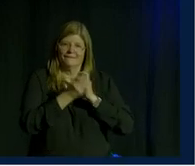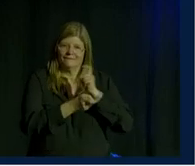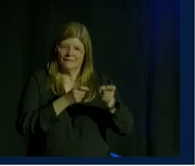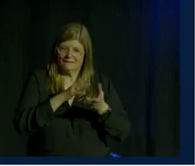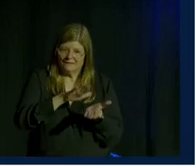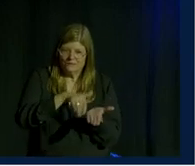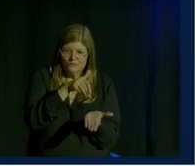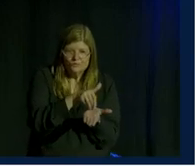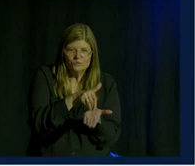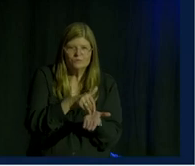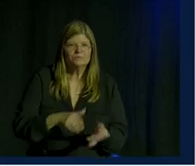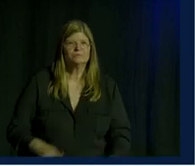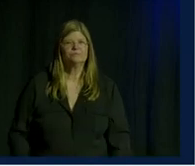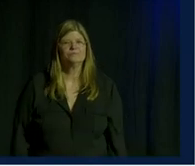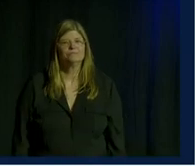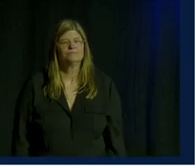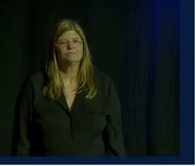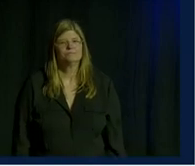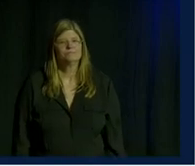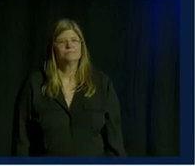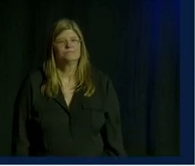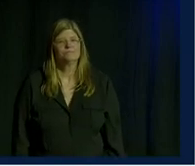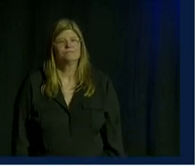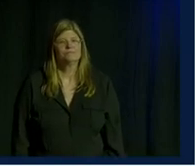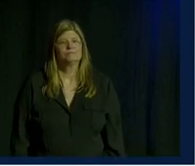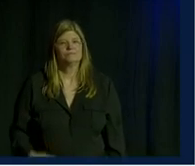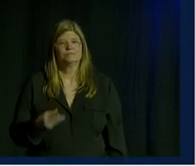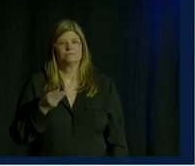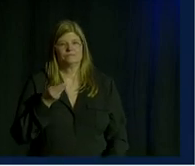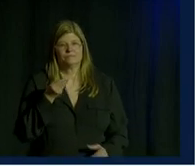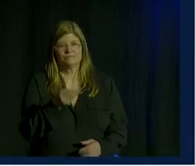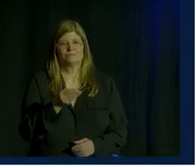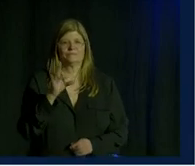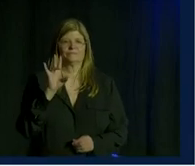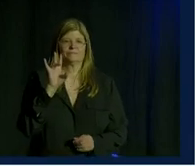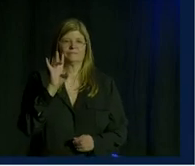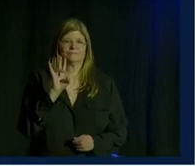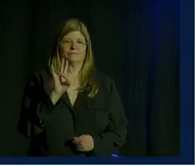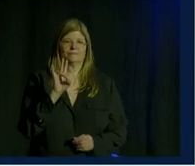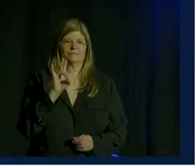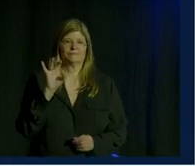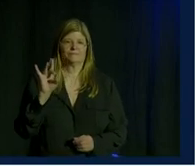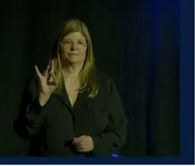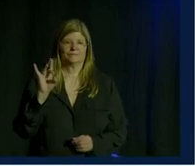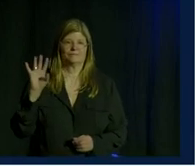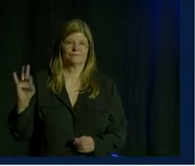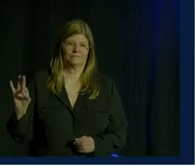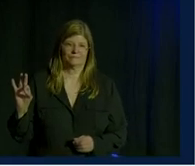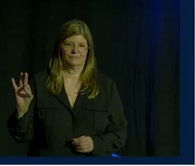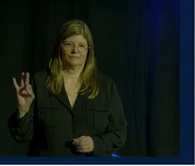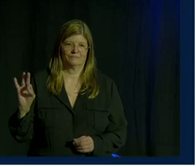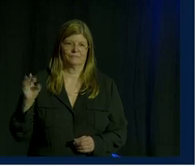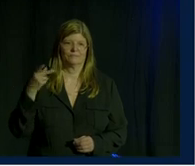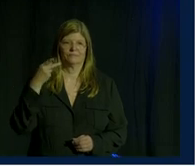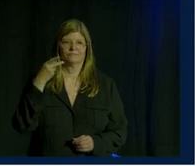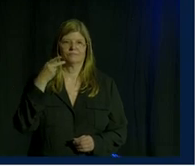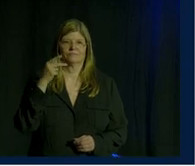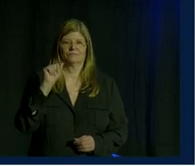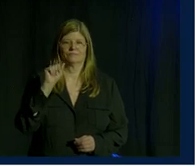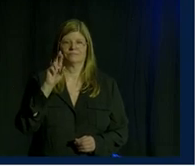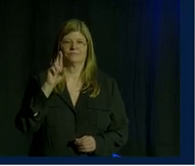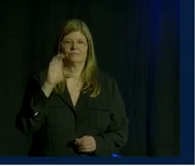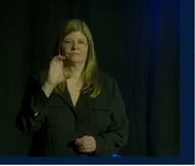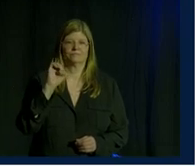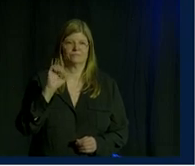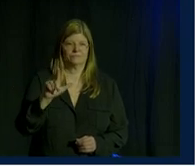year, we are issuing parcels 7, 8, and 9. Parcel 7 currently houses the RISE Demonstration